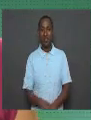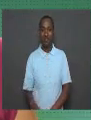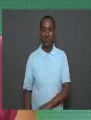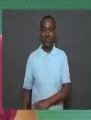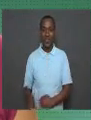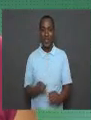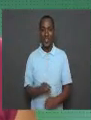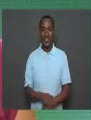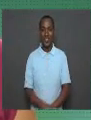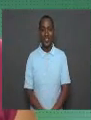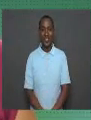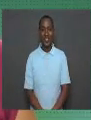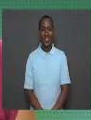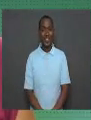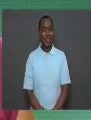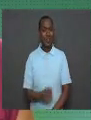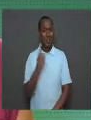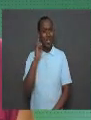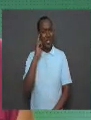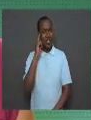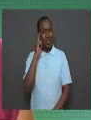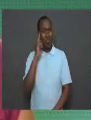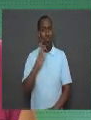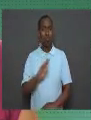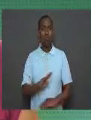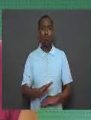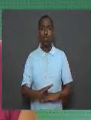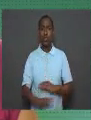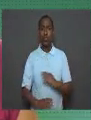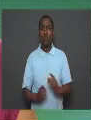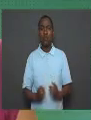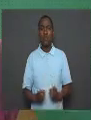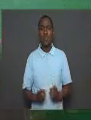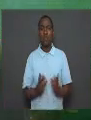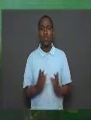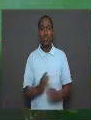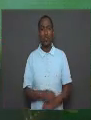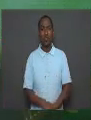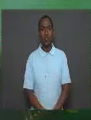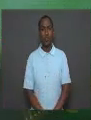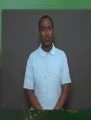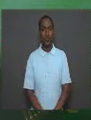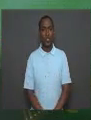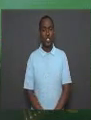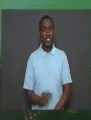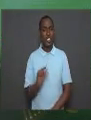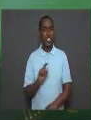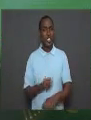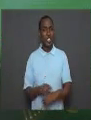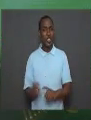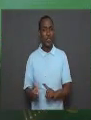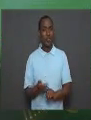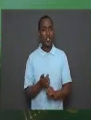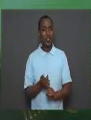Students, do you recall the process of diffusion? Take a moment to